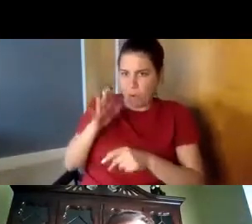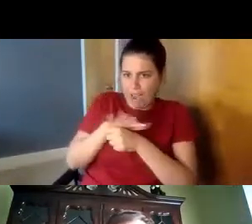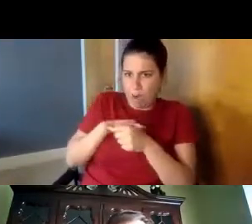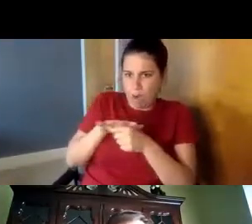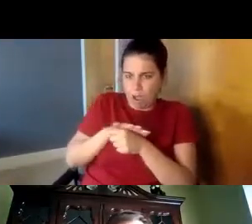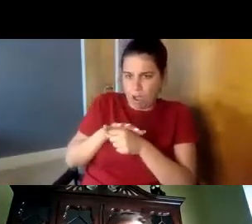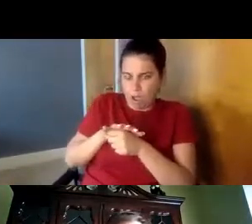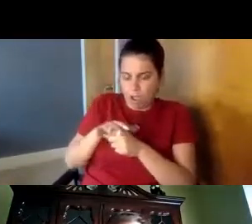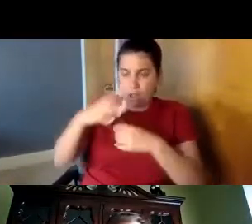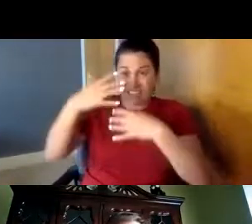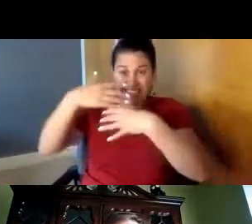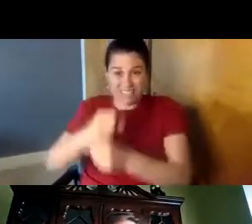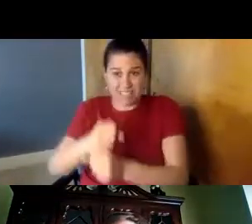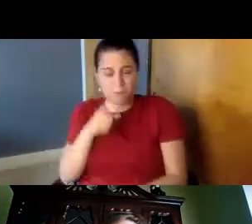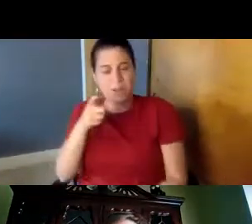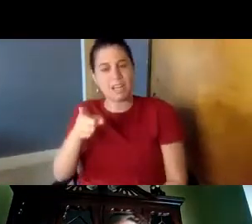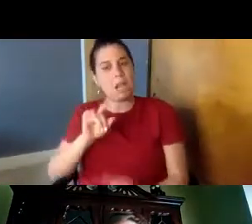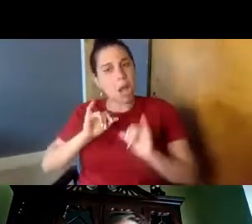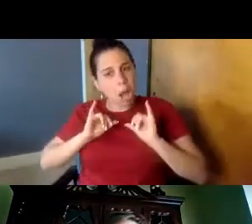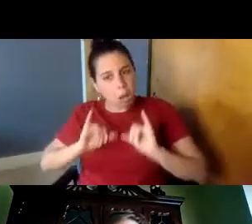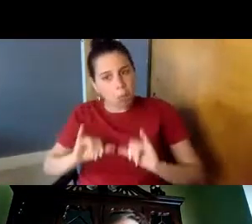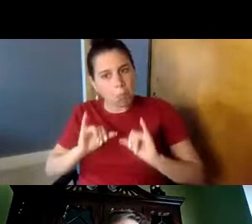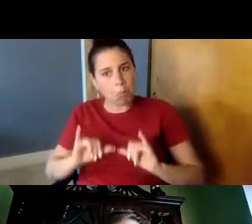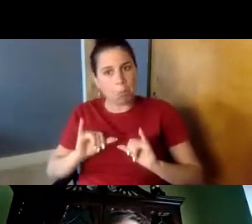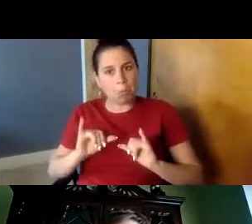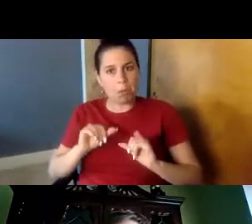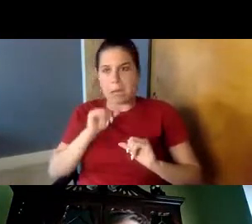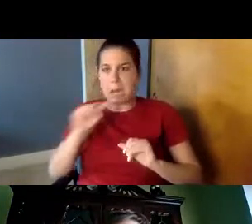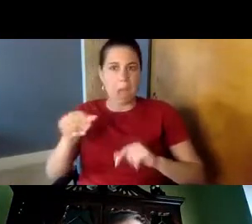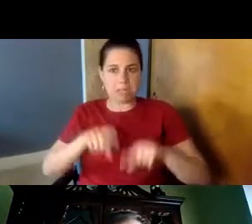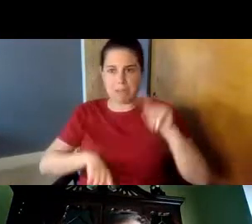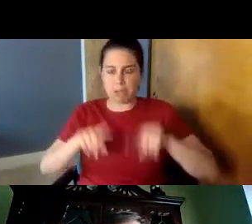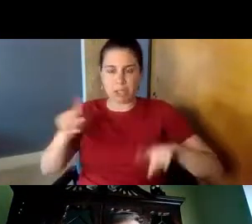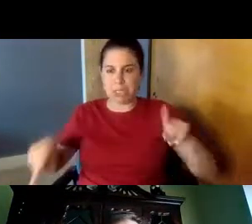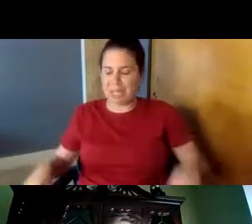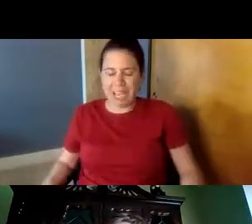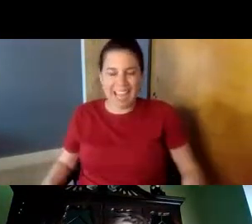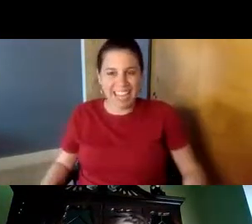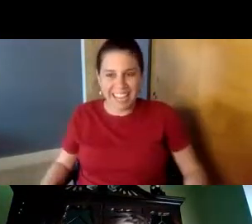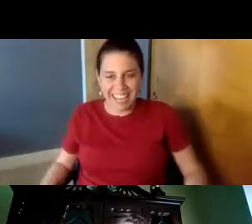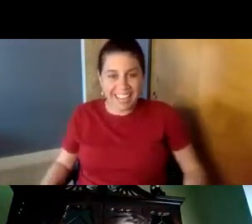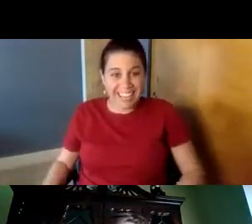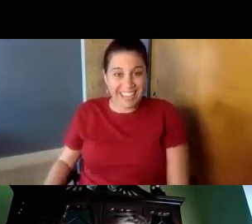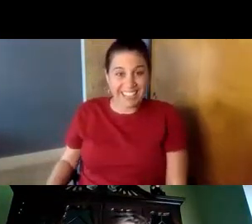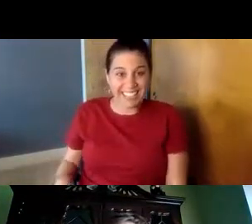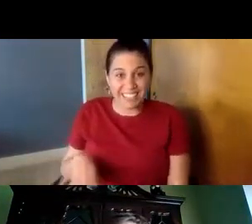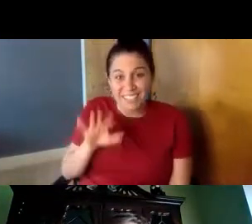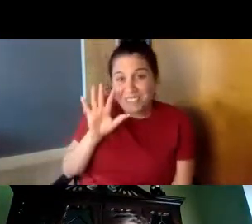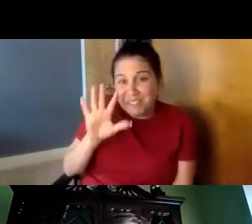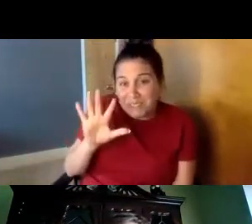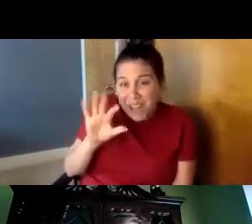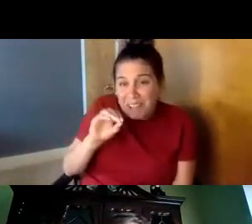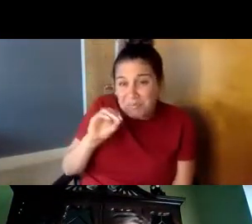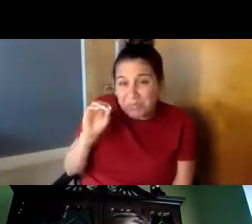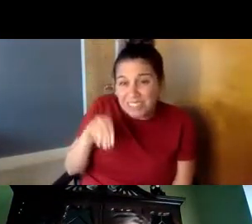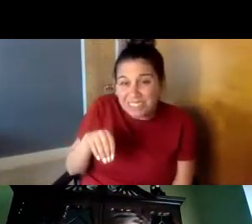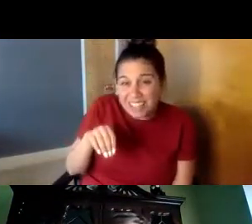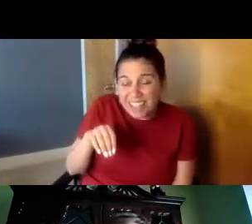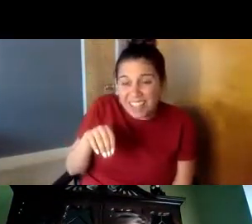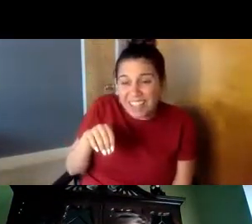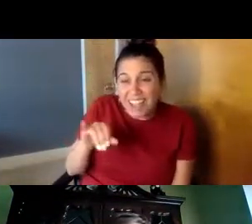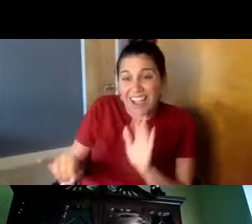think, wow, we are not very diverse. We have just over 5% of the catchment area who identify as